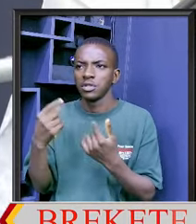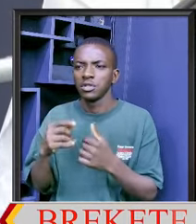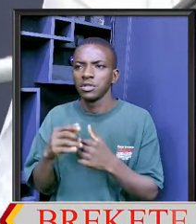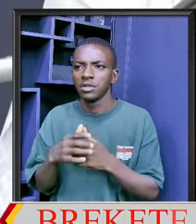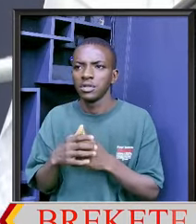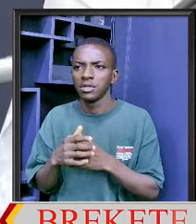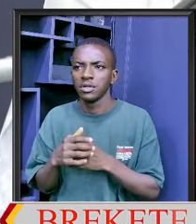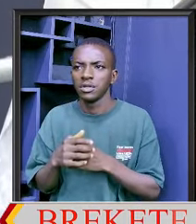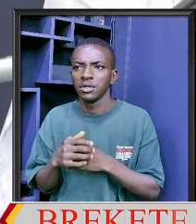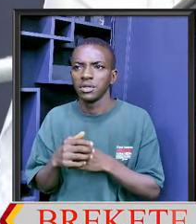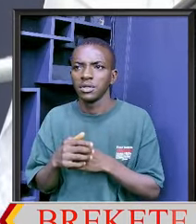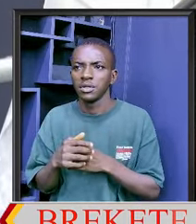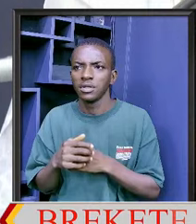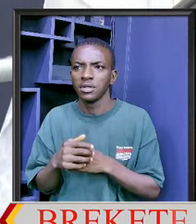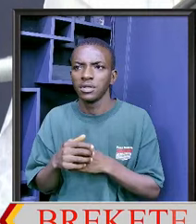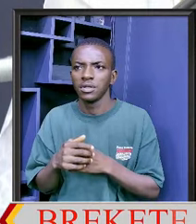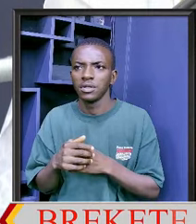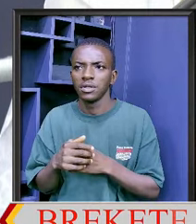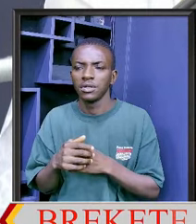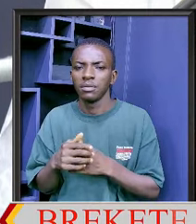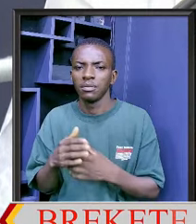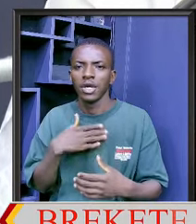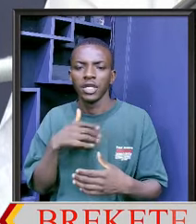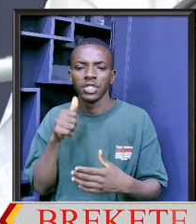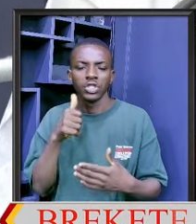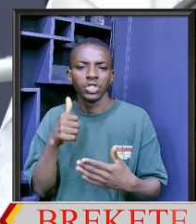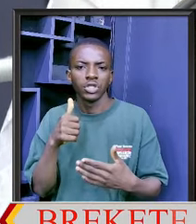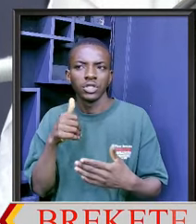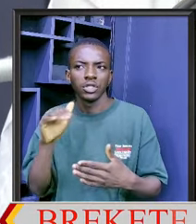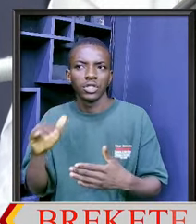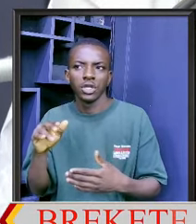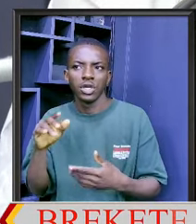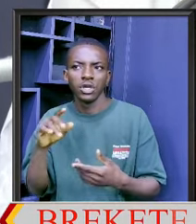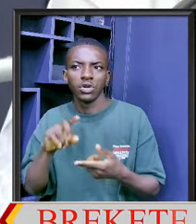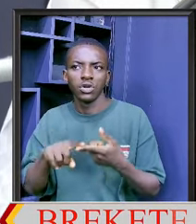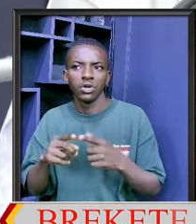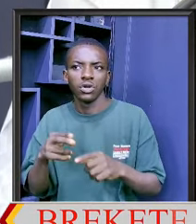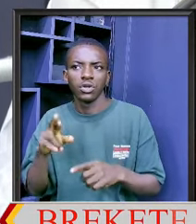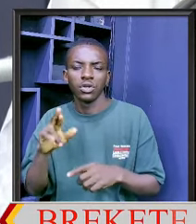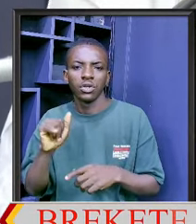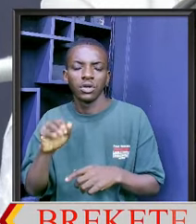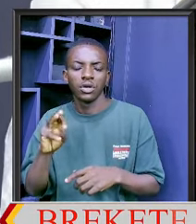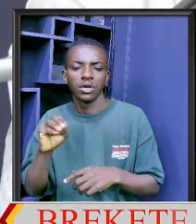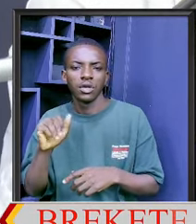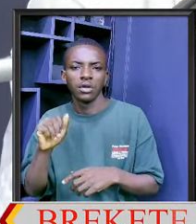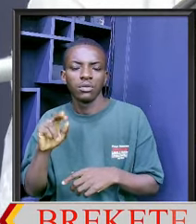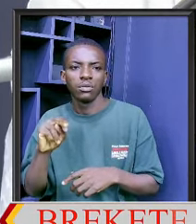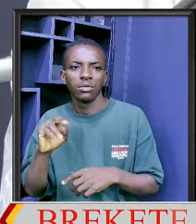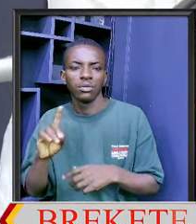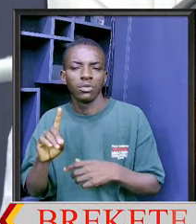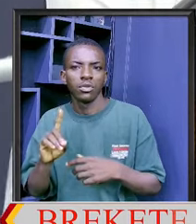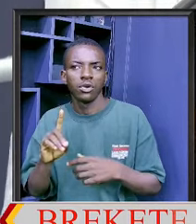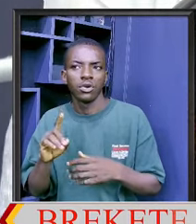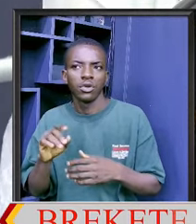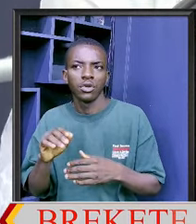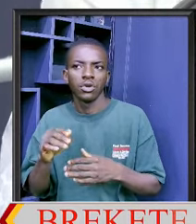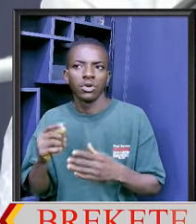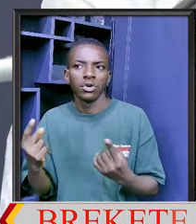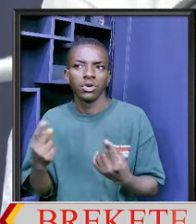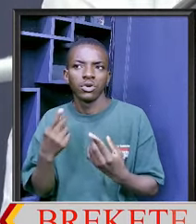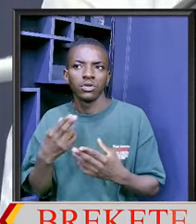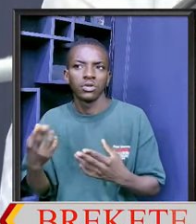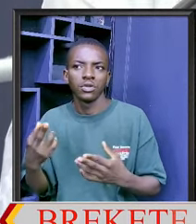sir? My childhood friend. By name? Raymond Onyama. He was